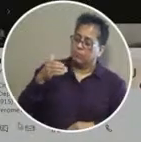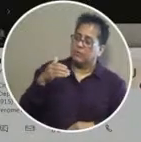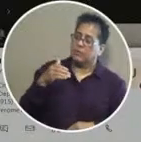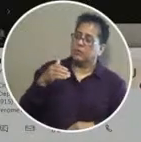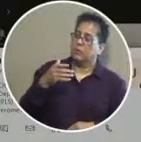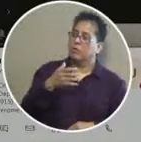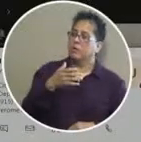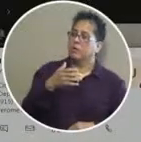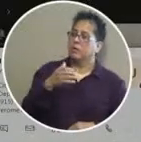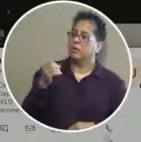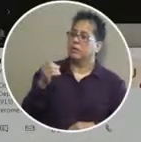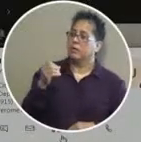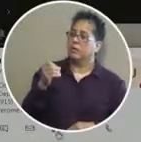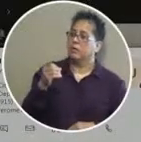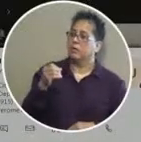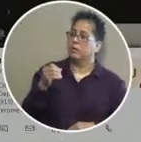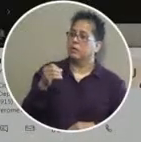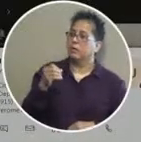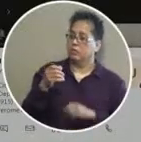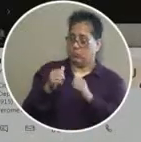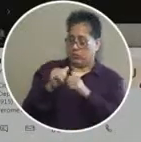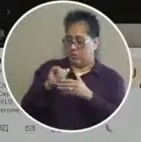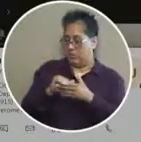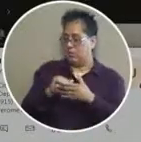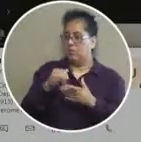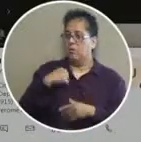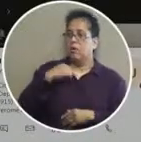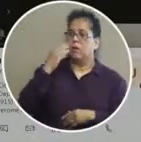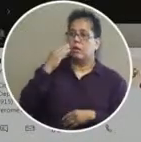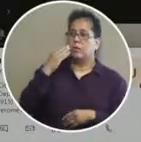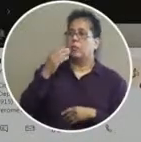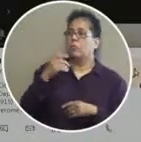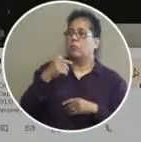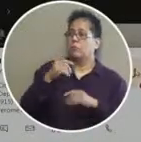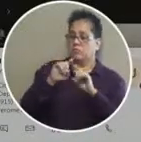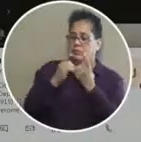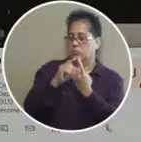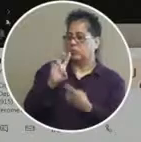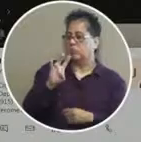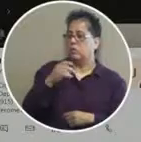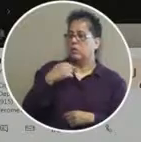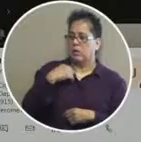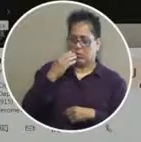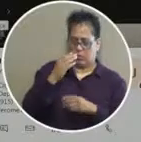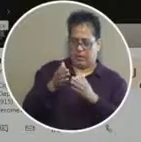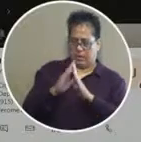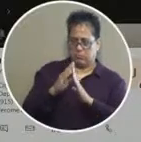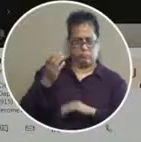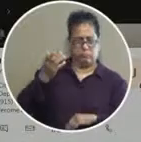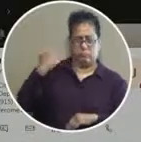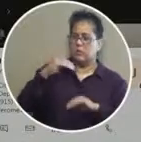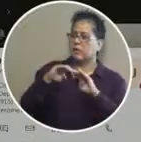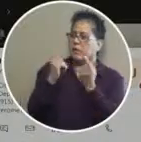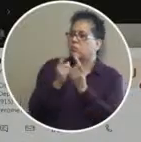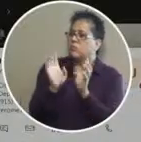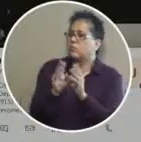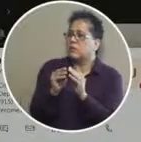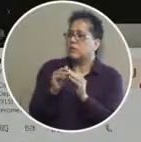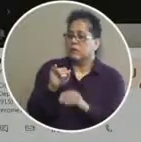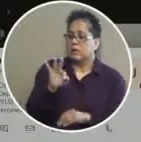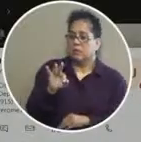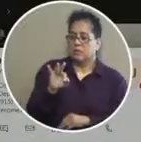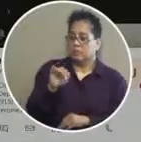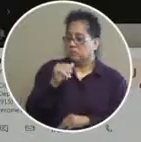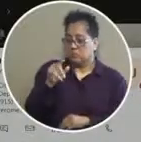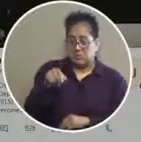also, with that said, I know I had asked in a previous council meeting on this, if they didn't have any